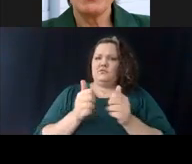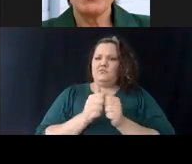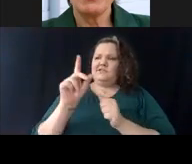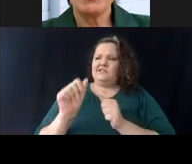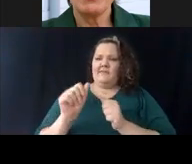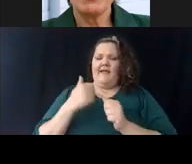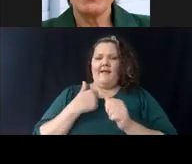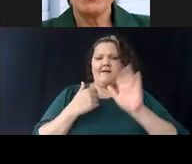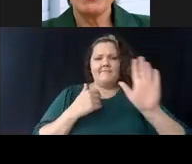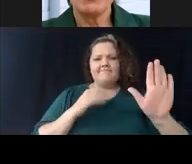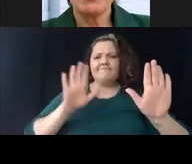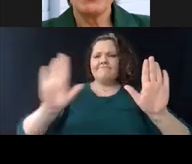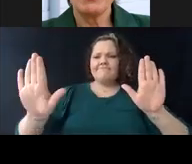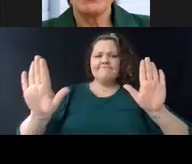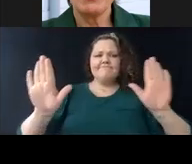human rights,